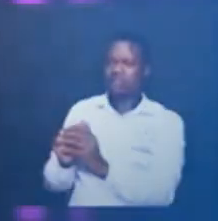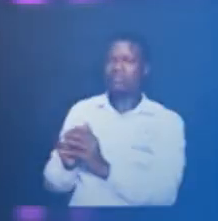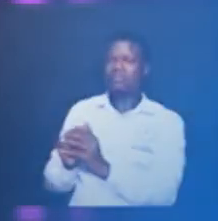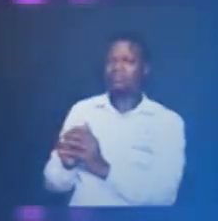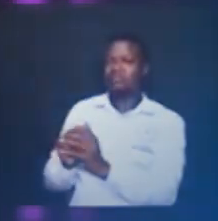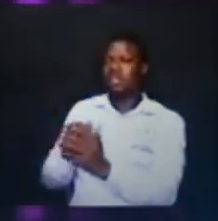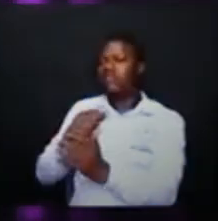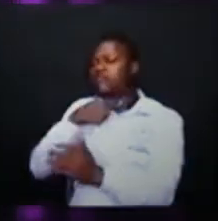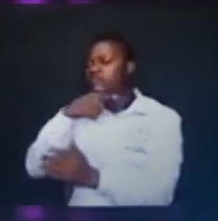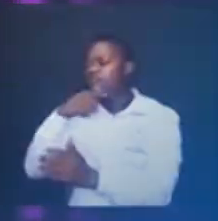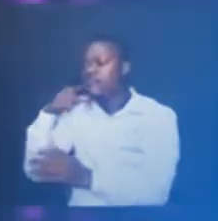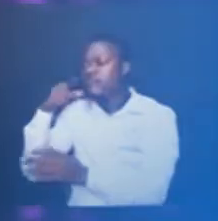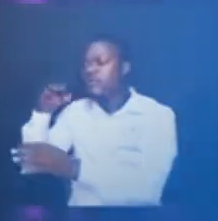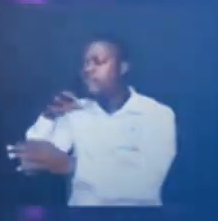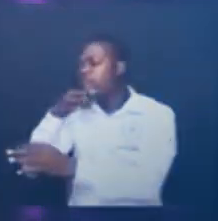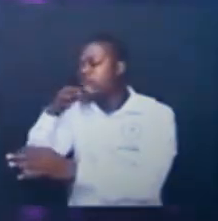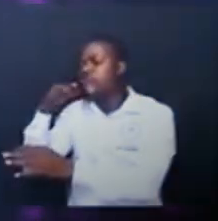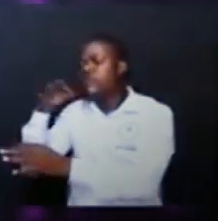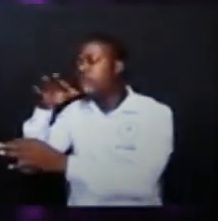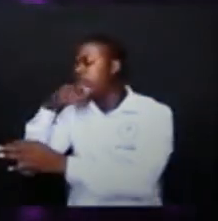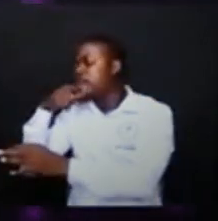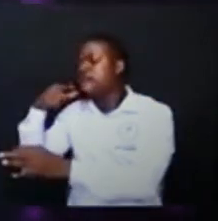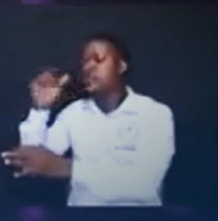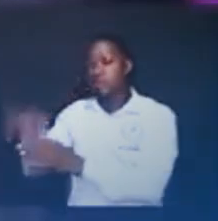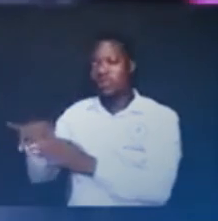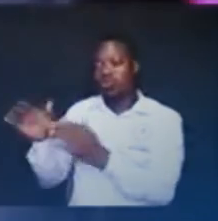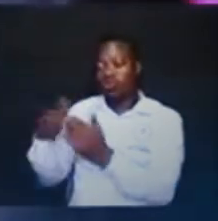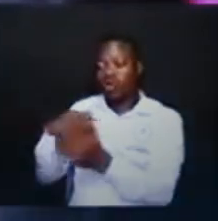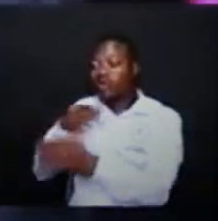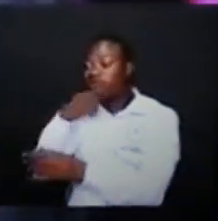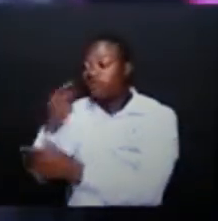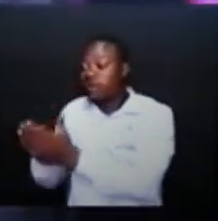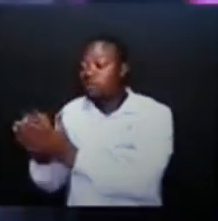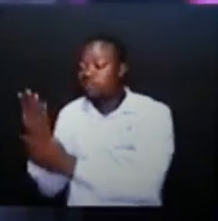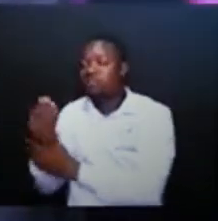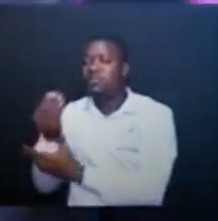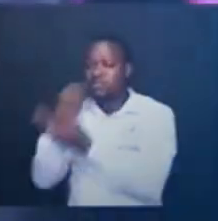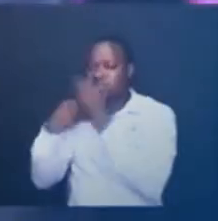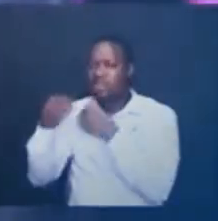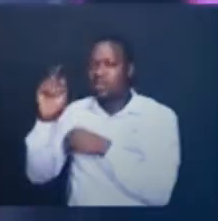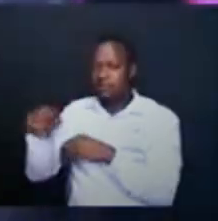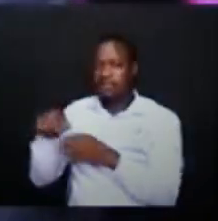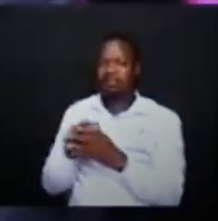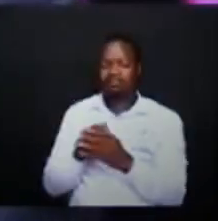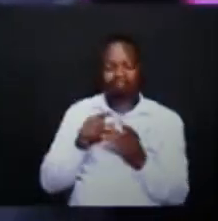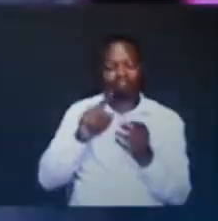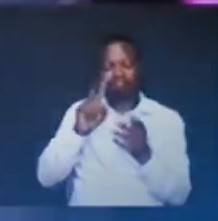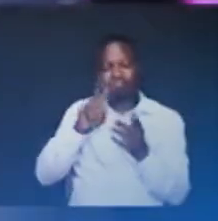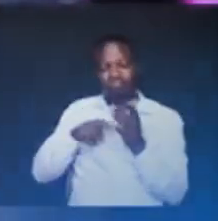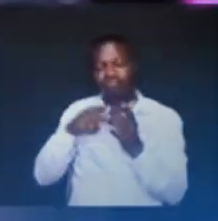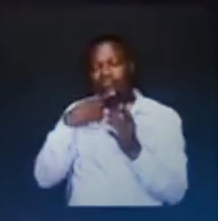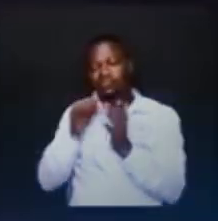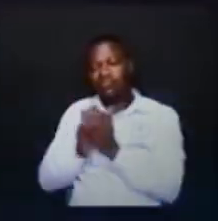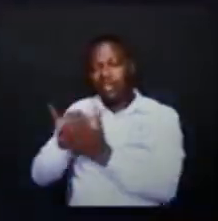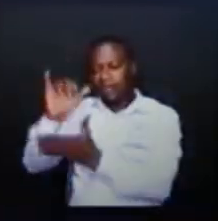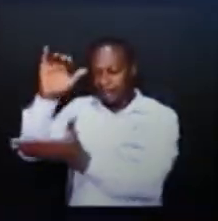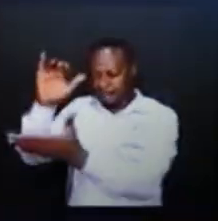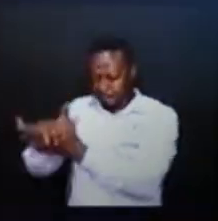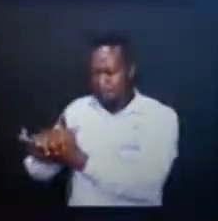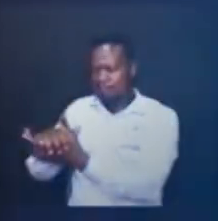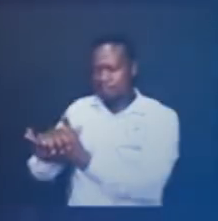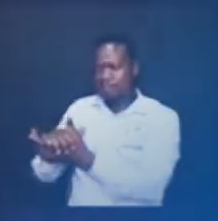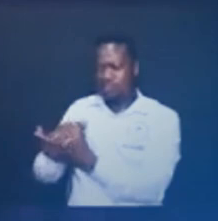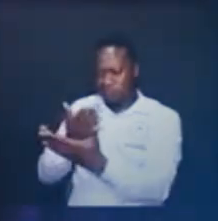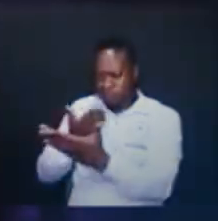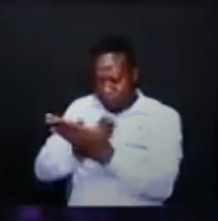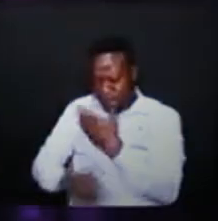plant gardens. Mun nya entuo and eat what they produce. Na mun nimu aba. Now verse 6. Insiano. Marry and have sons and